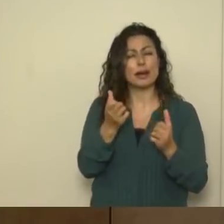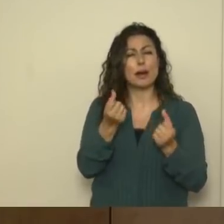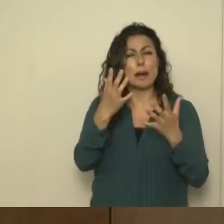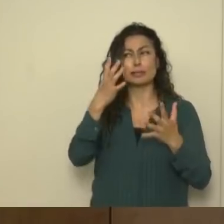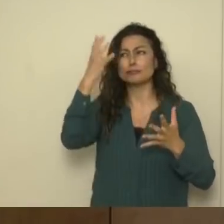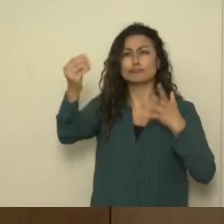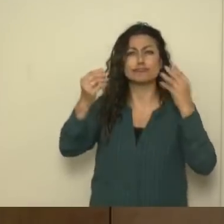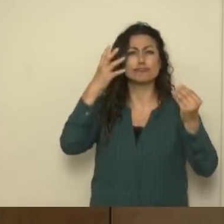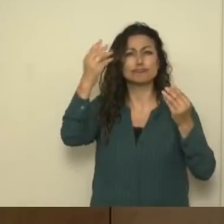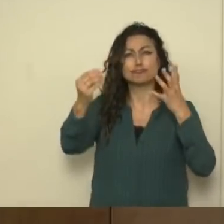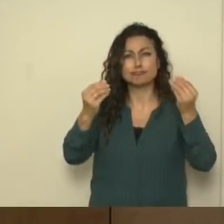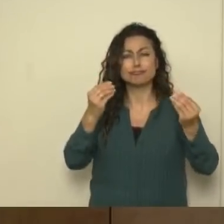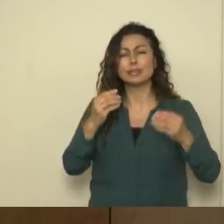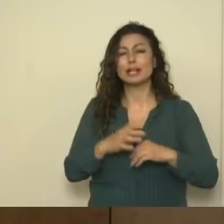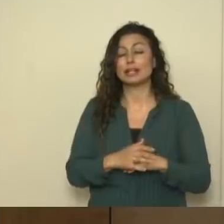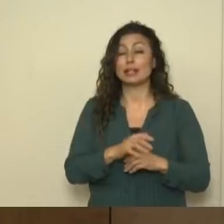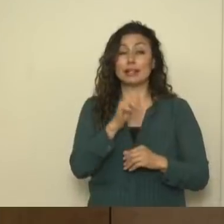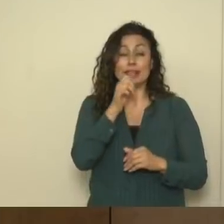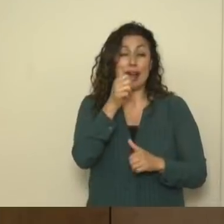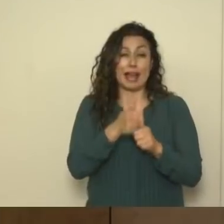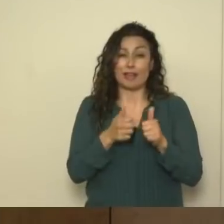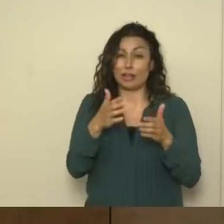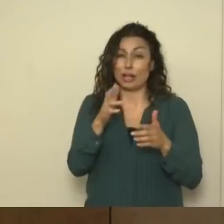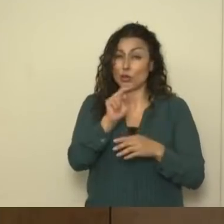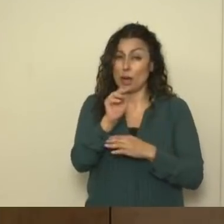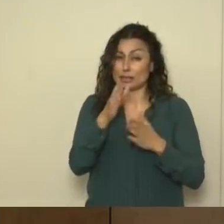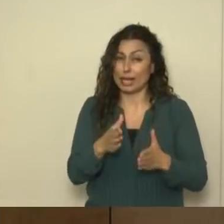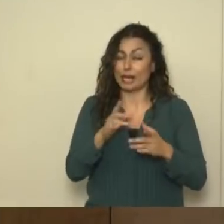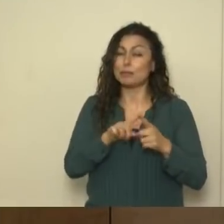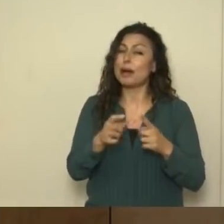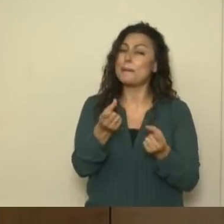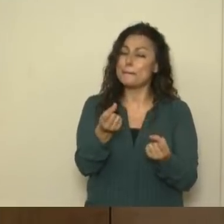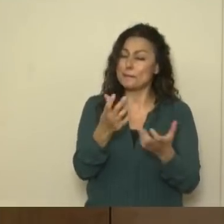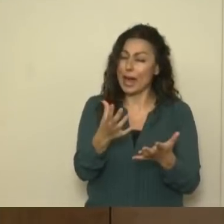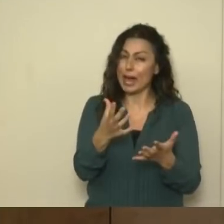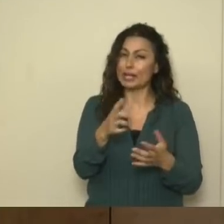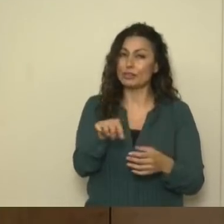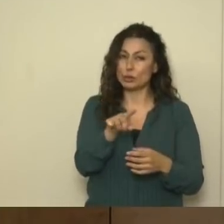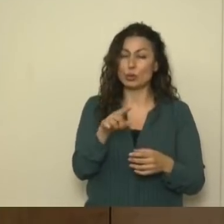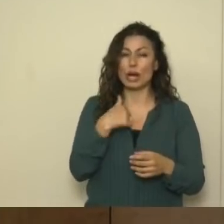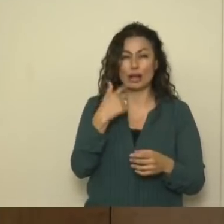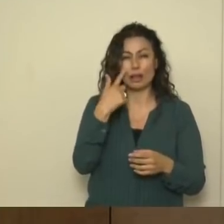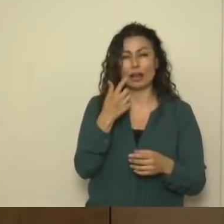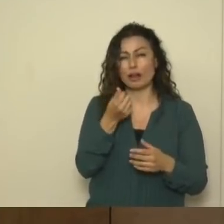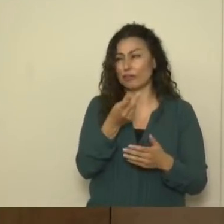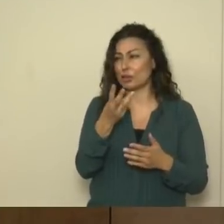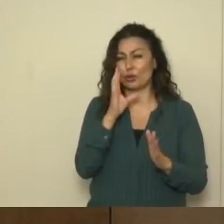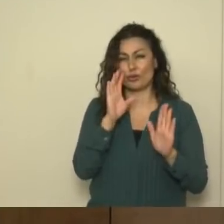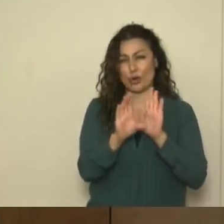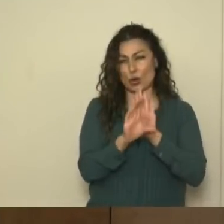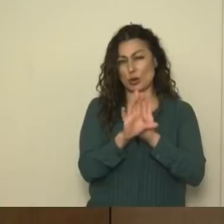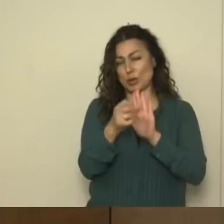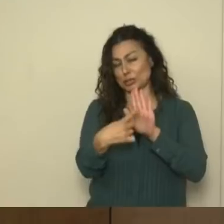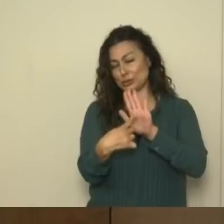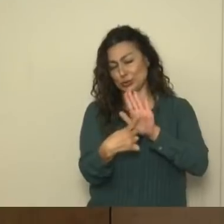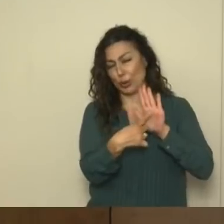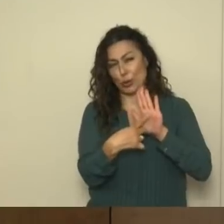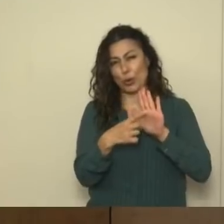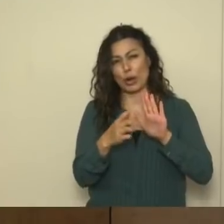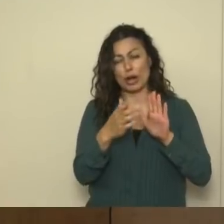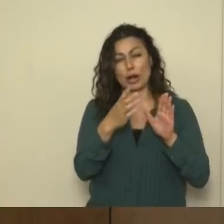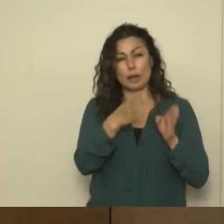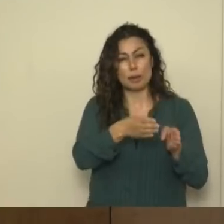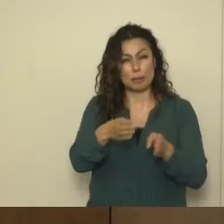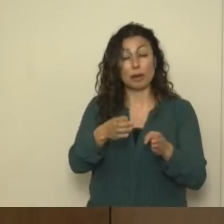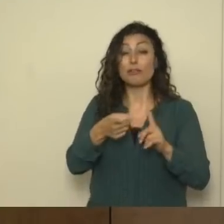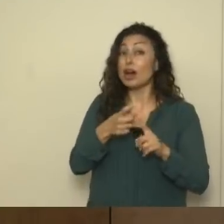going. So not every New Mexican, although many of you are. I think we've got a couple of photos. I want to show folks what these are